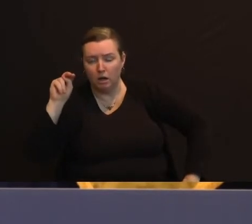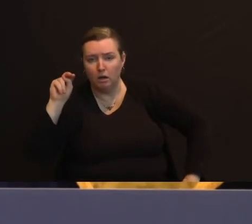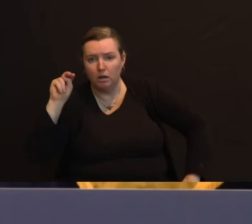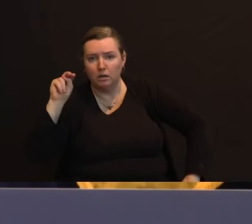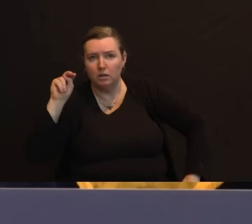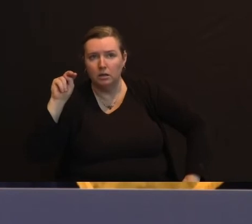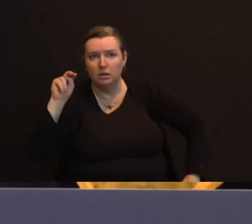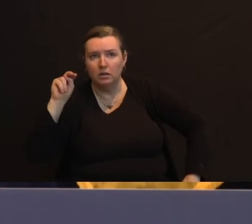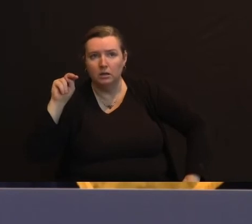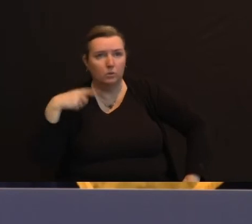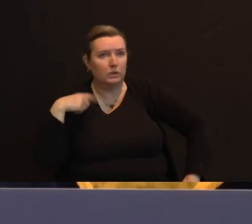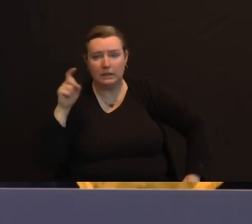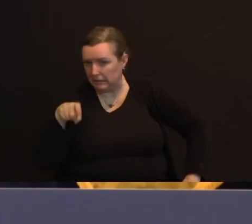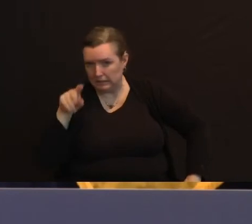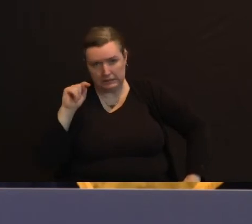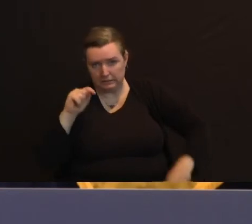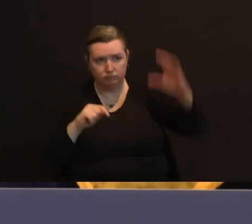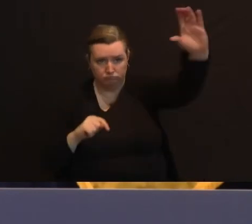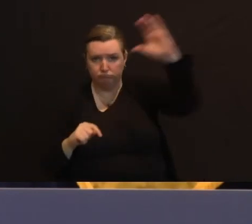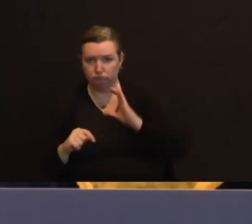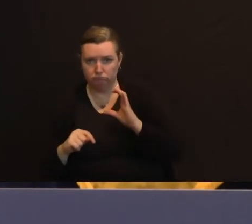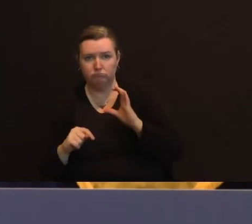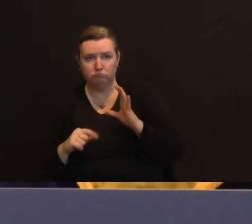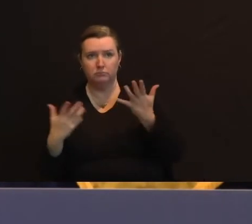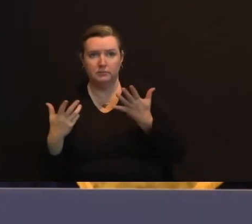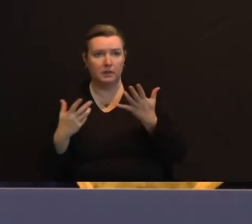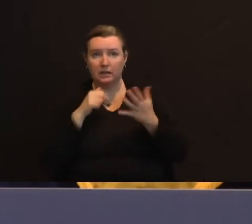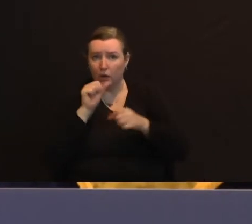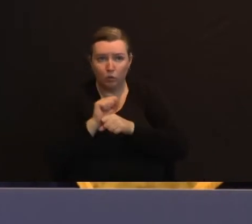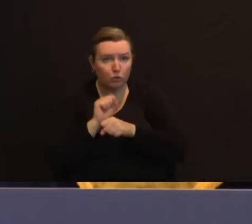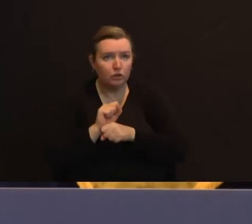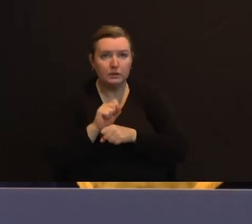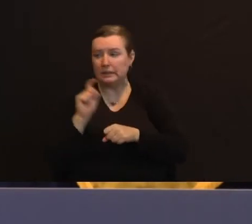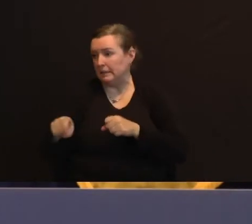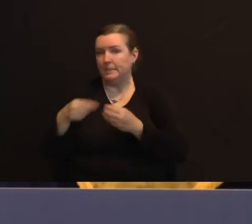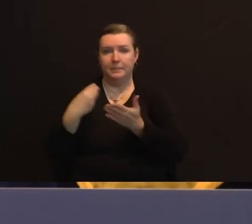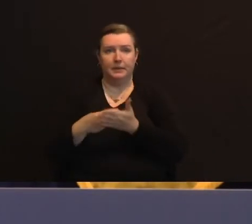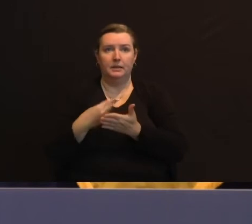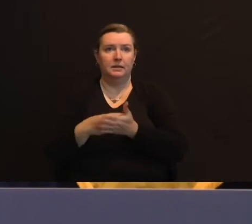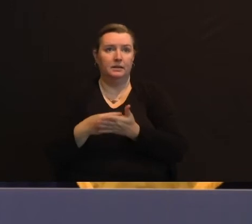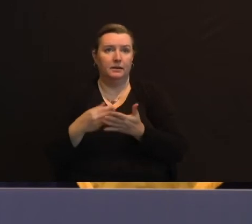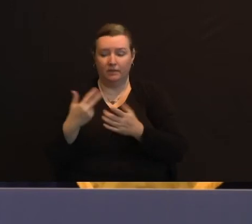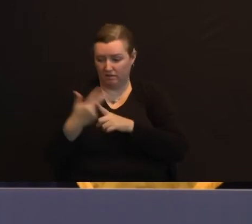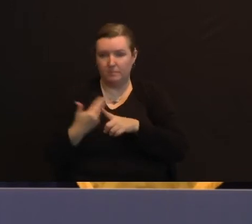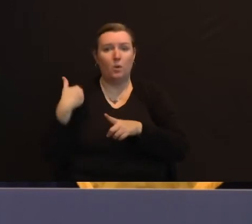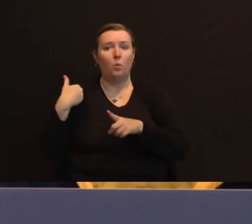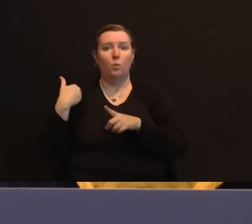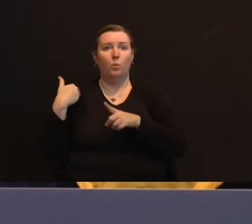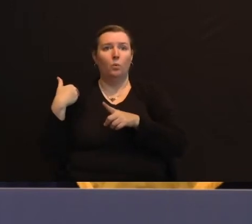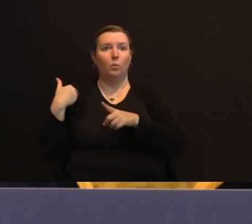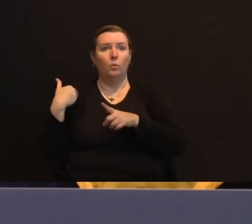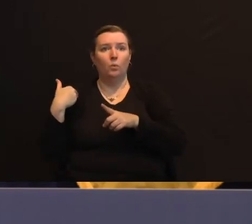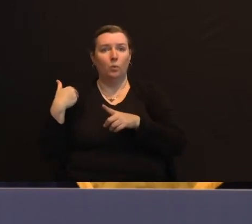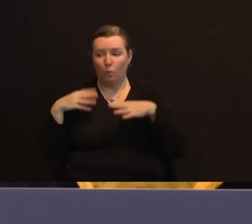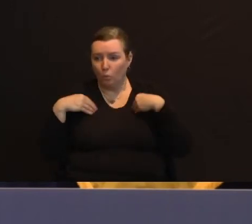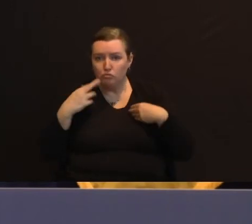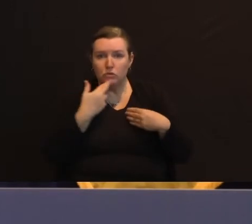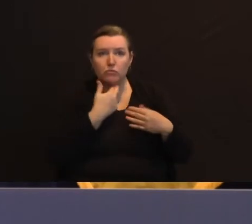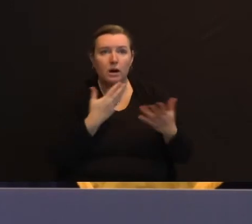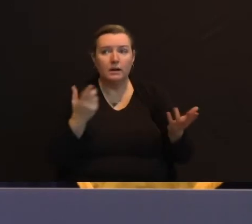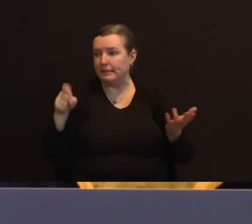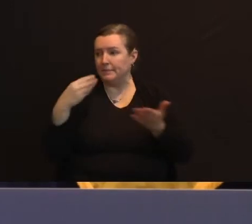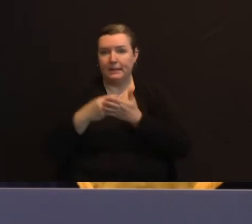now. If you're unemployed, you need it right now. You needed it 3 months ago. If you're a restaurant, you need it right